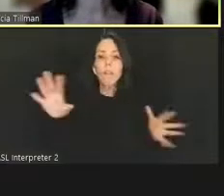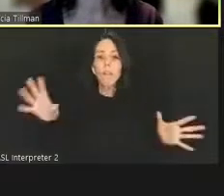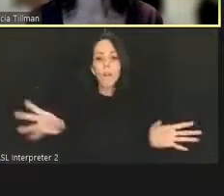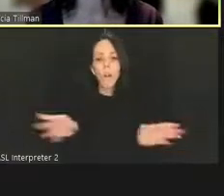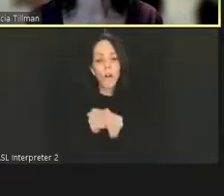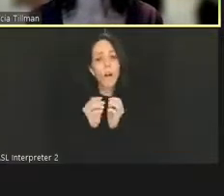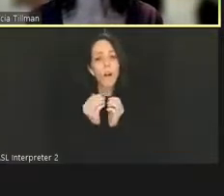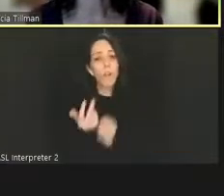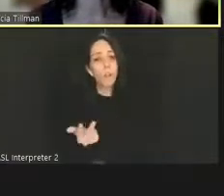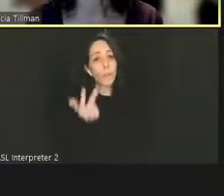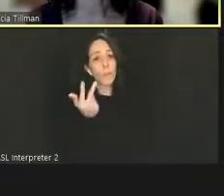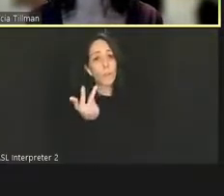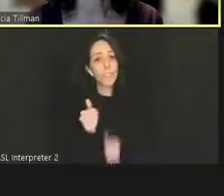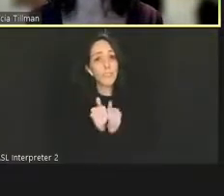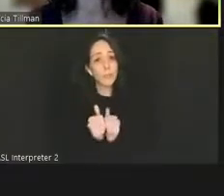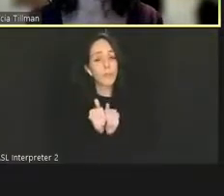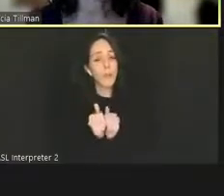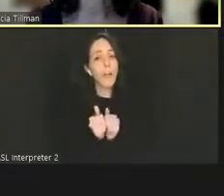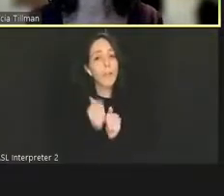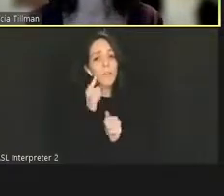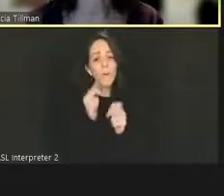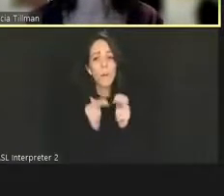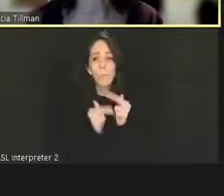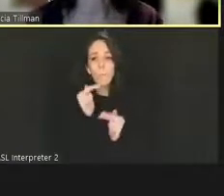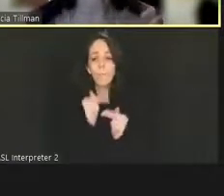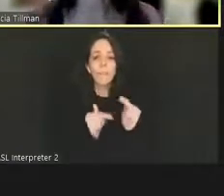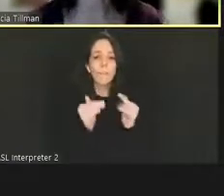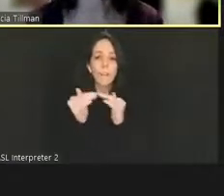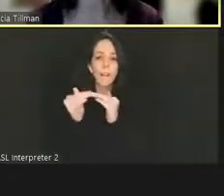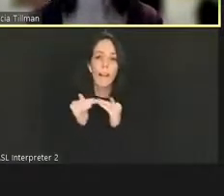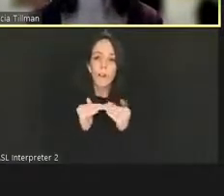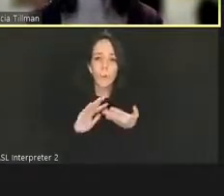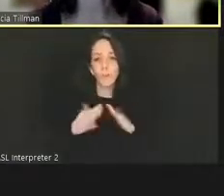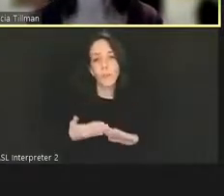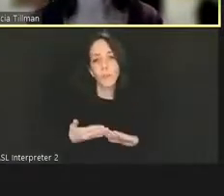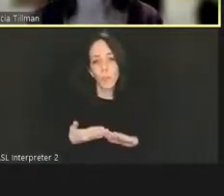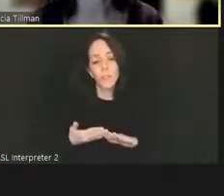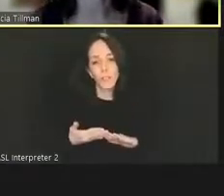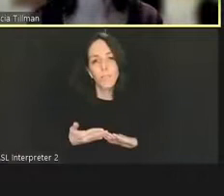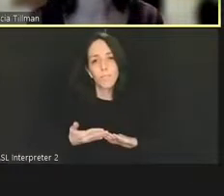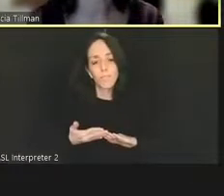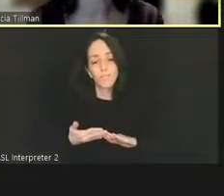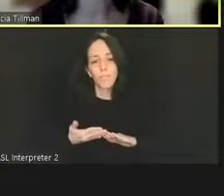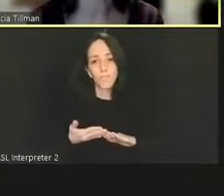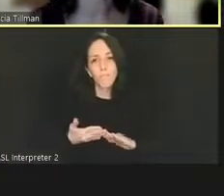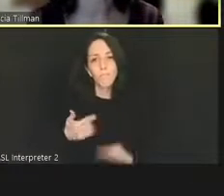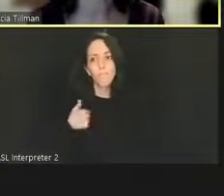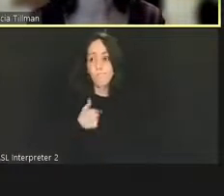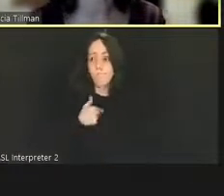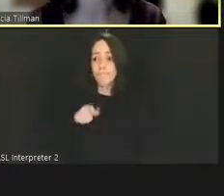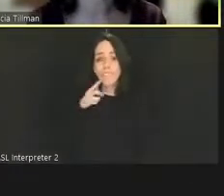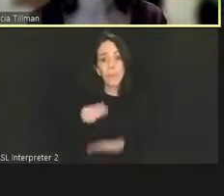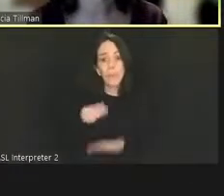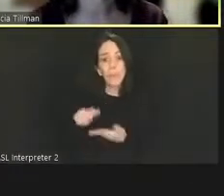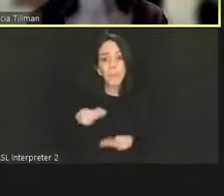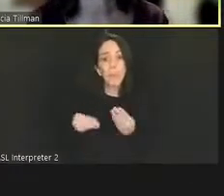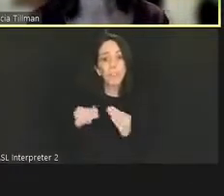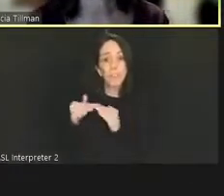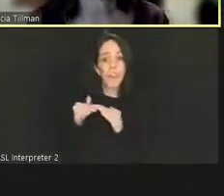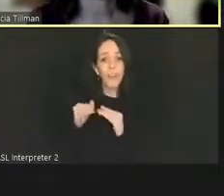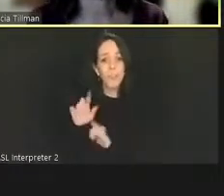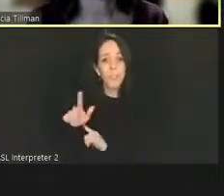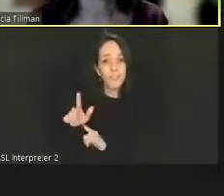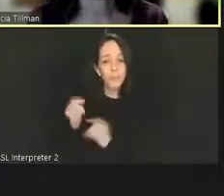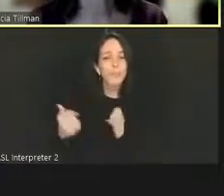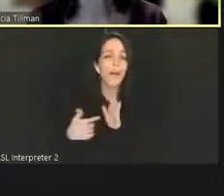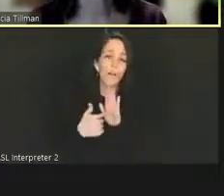equitable community. So they're part of the process, but we need other things like the budget equity tool. Next